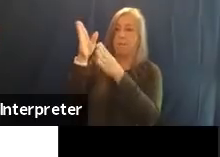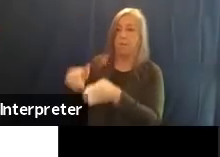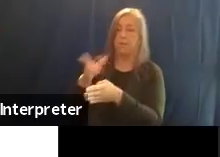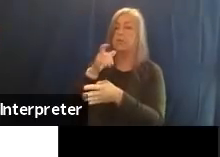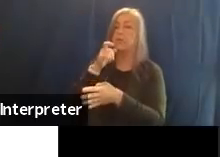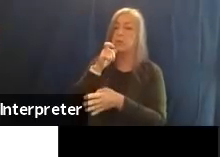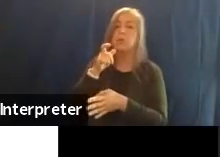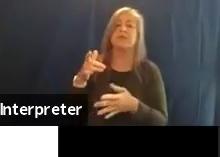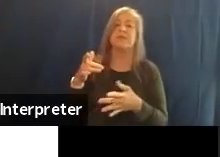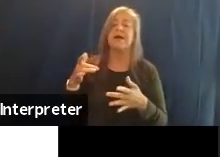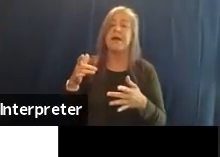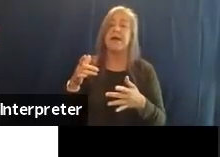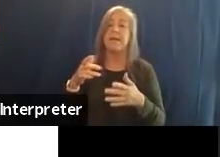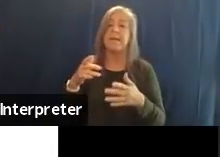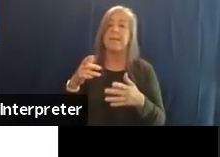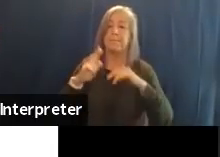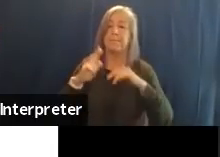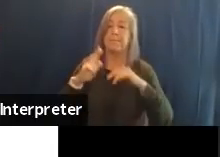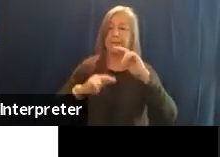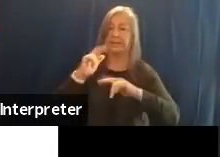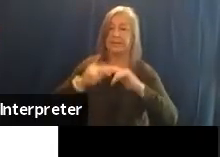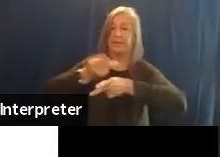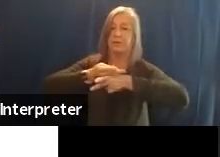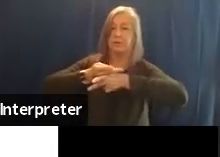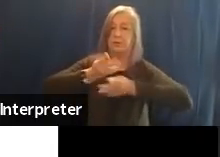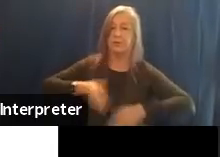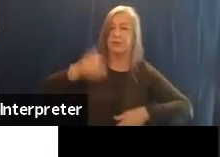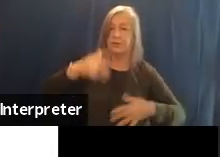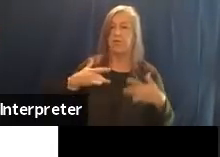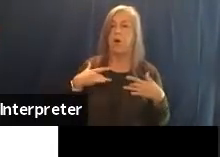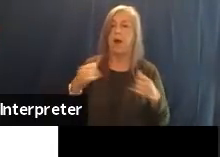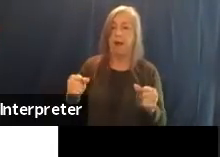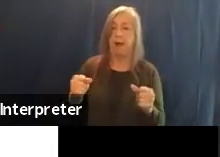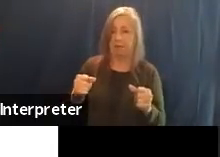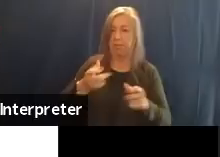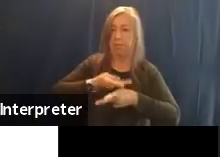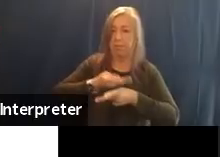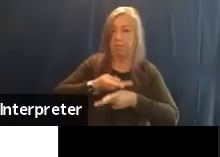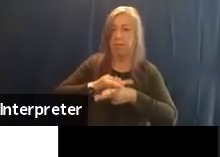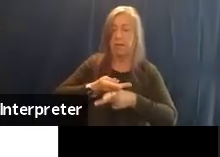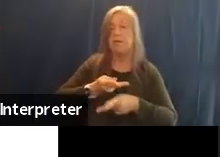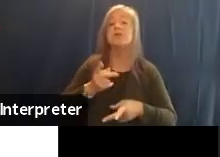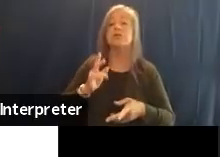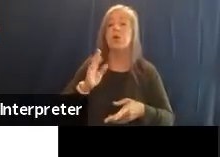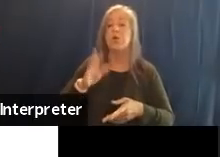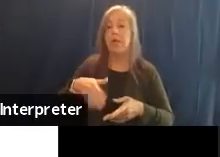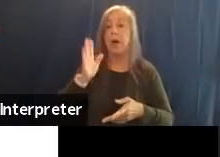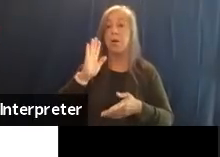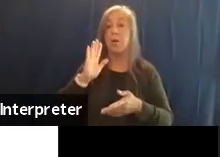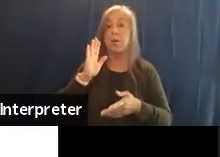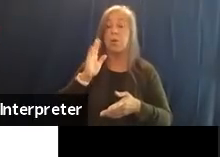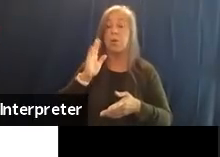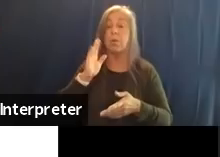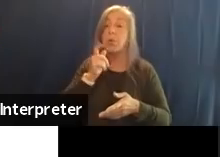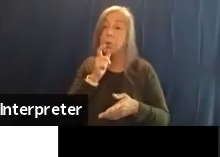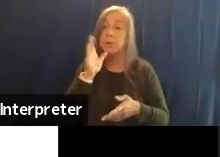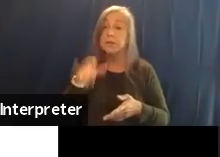that role in our school buildings. And then we have other designated staff and other